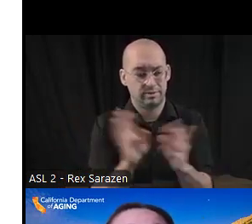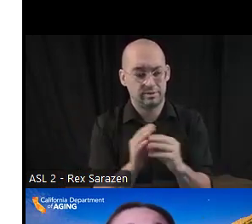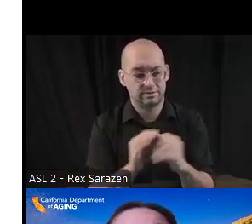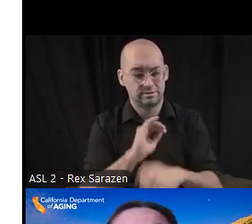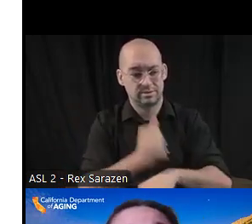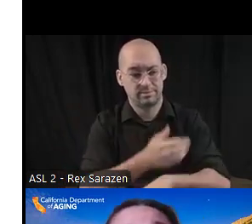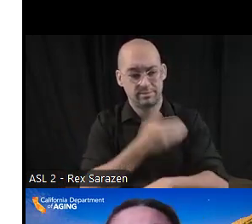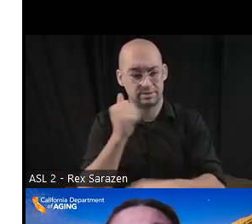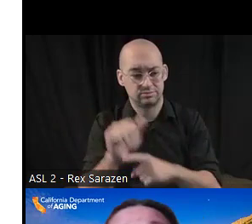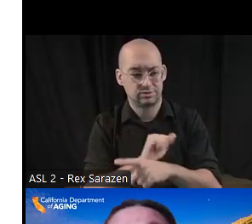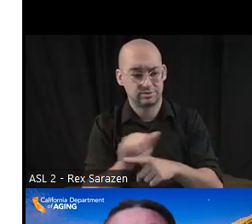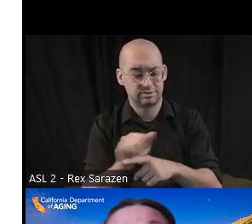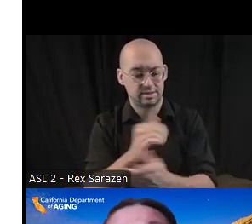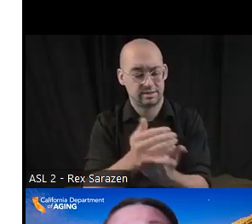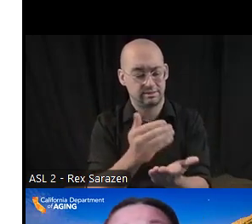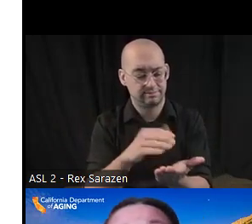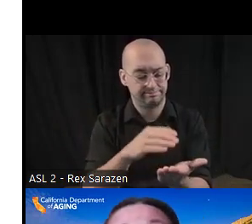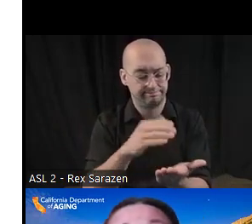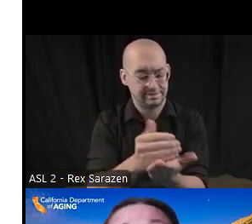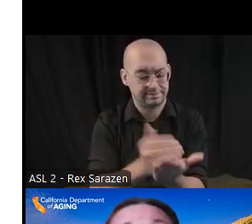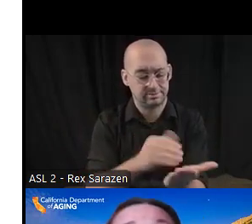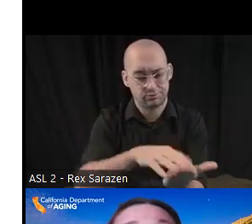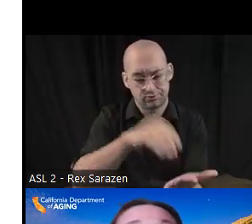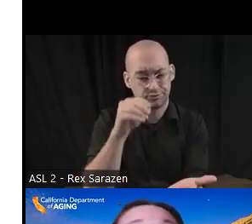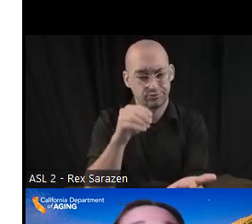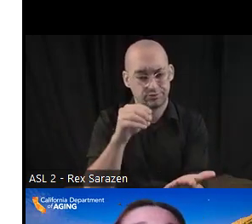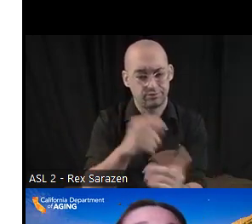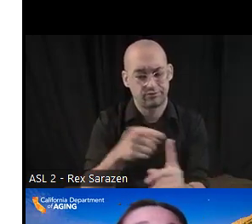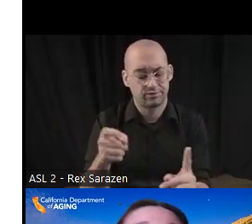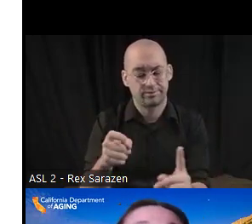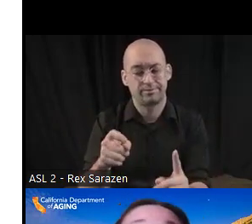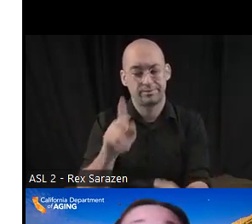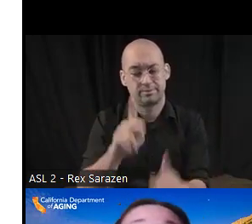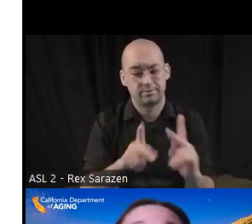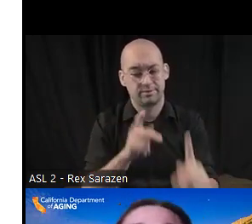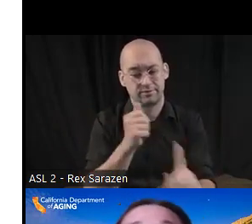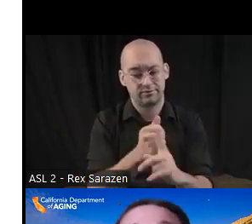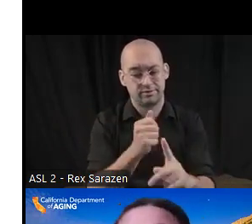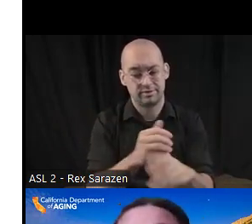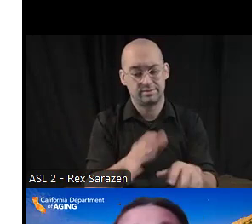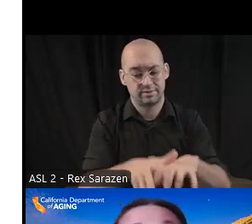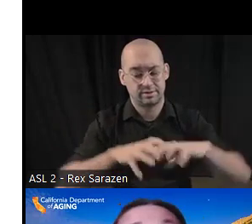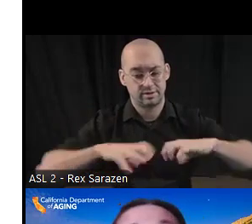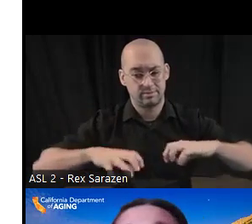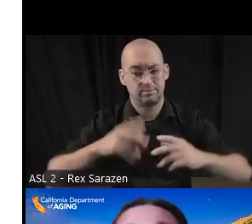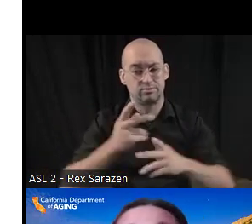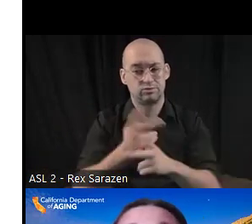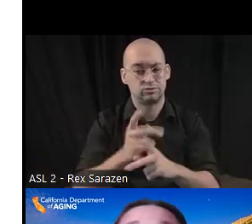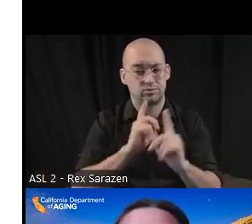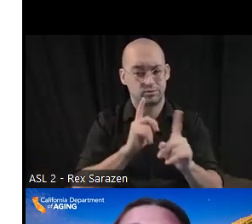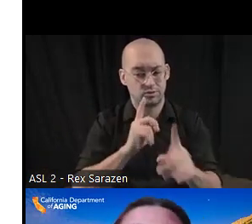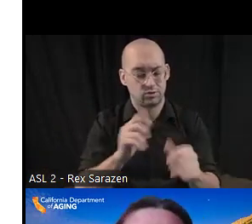and lessons learned from members and the MPA stakeholder committees, and produce a report with the findings.